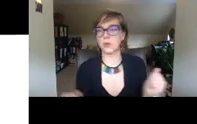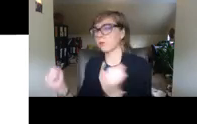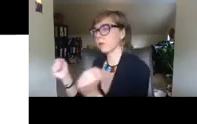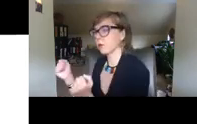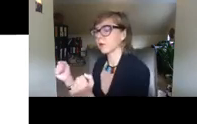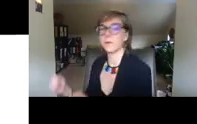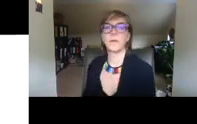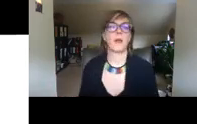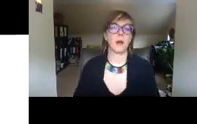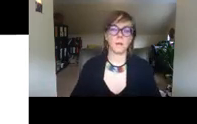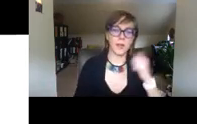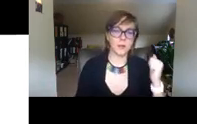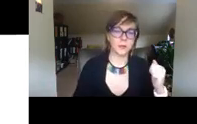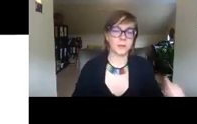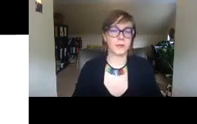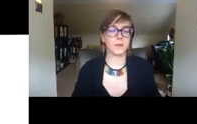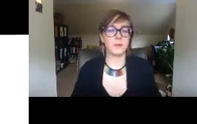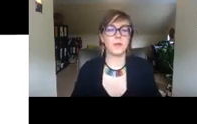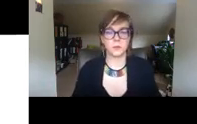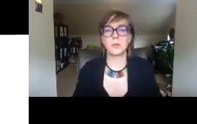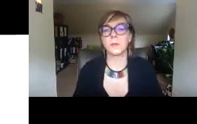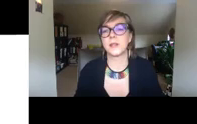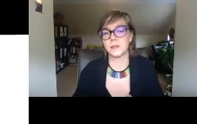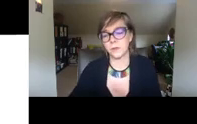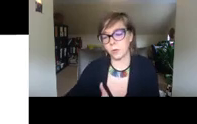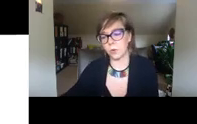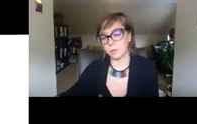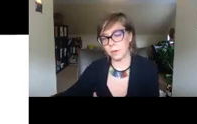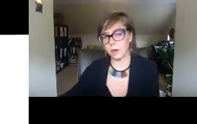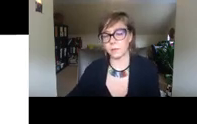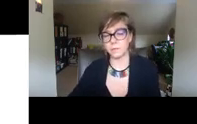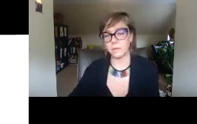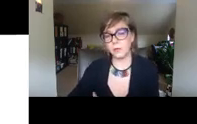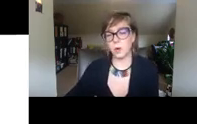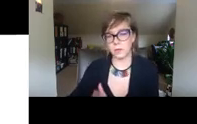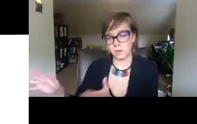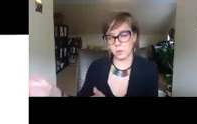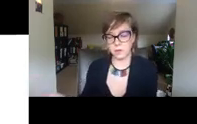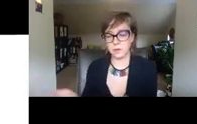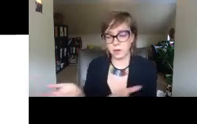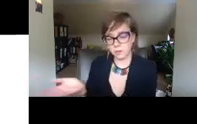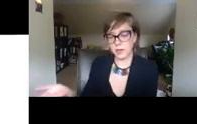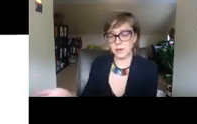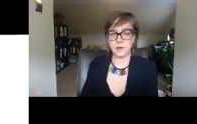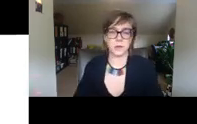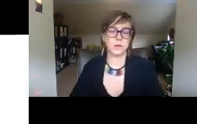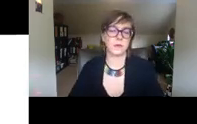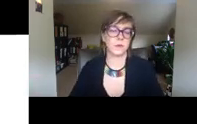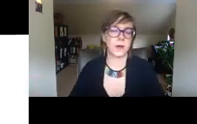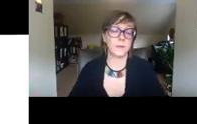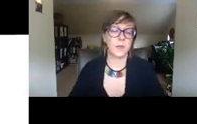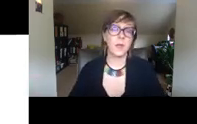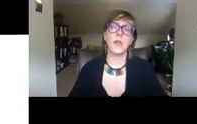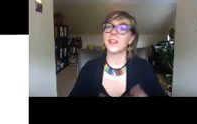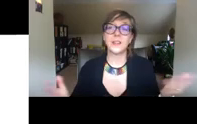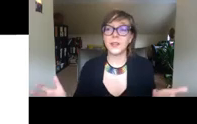can turn really quickly and do something different, or nuanced within, slightly a different